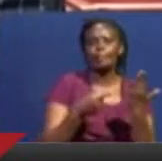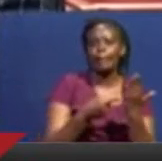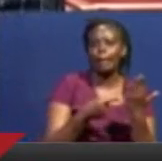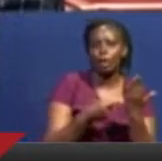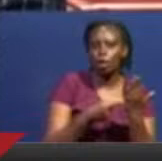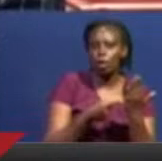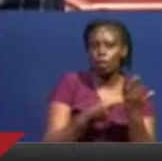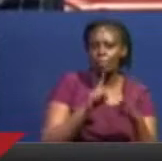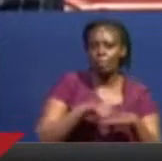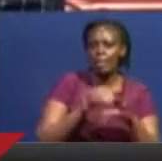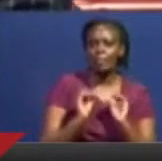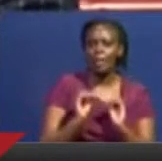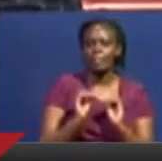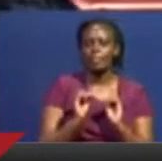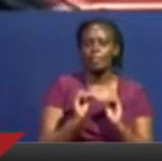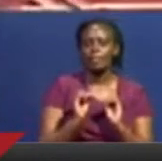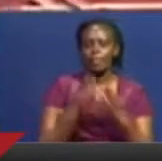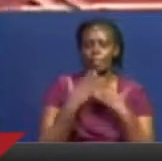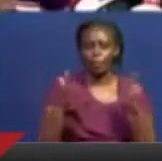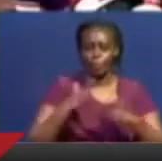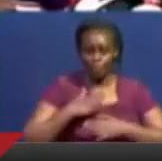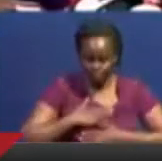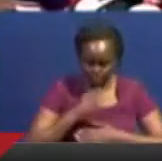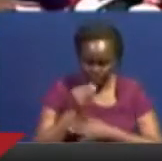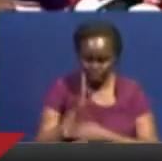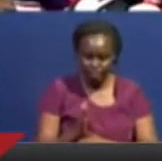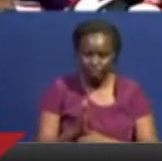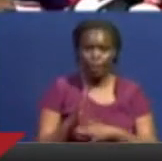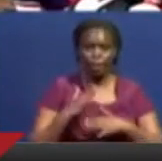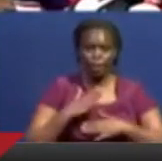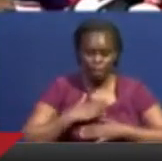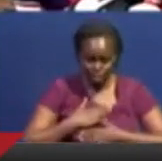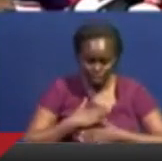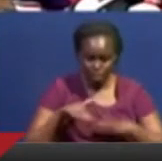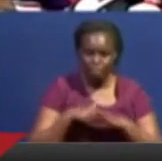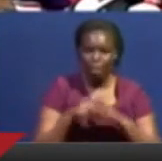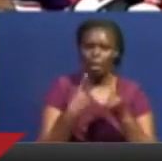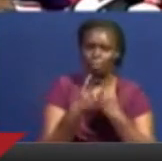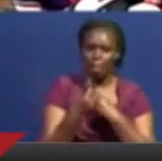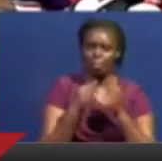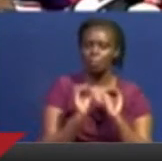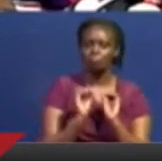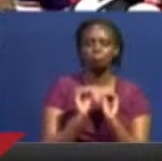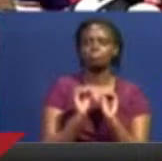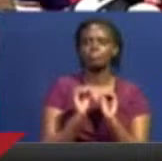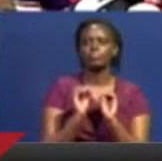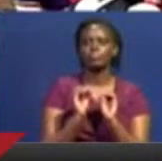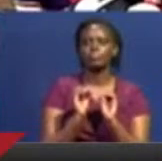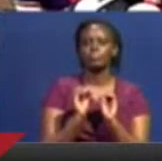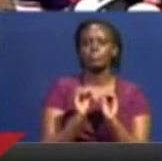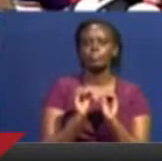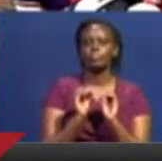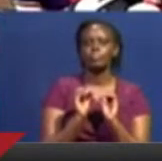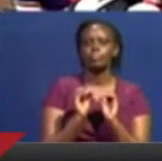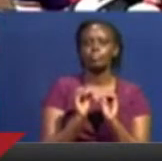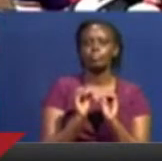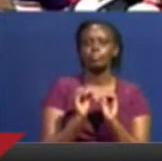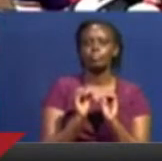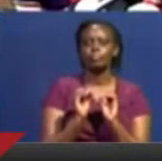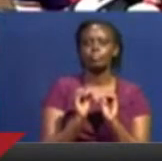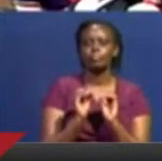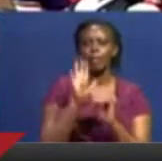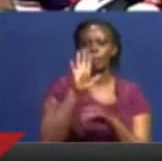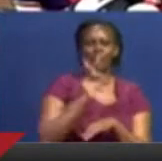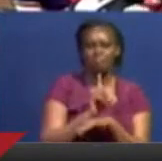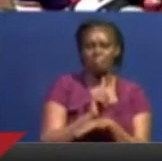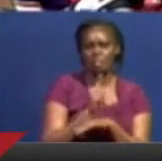does not take time. Thank you, Mr. Speaker. Honorable members, let's not open debate on this. Electronic voting takes less